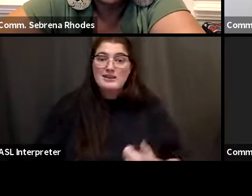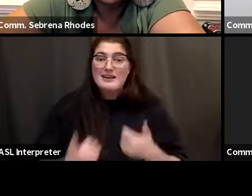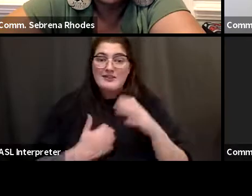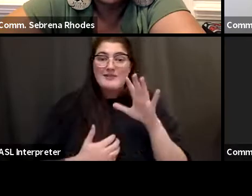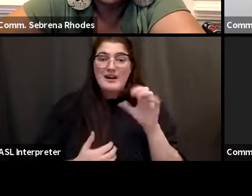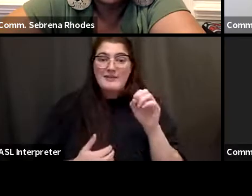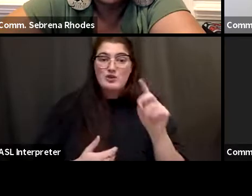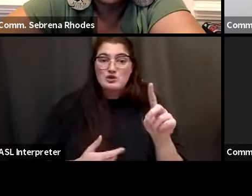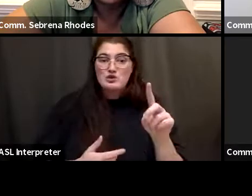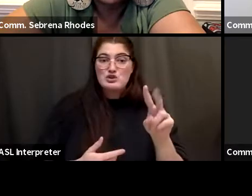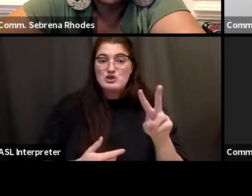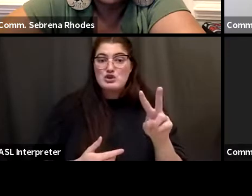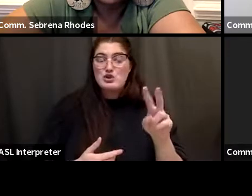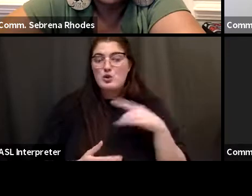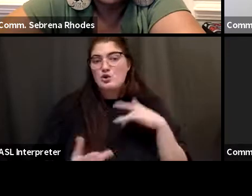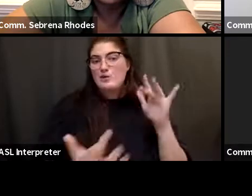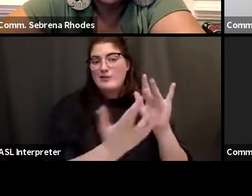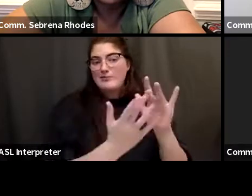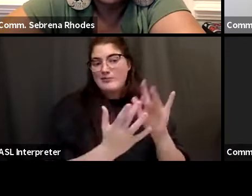reach out to me as well at